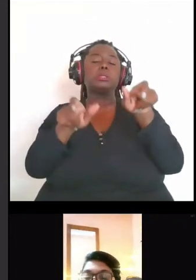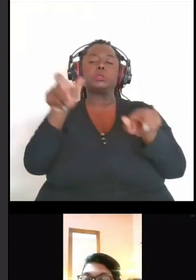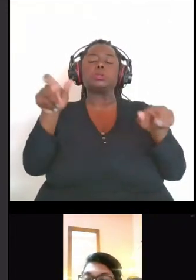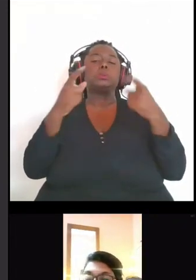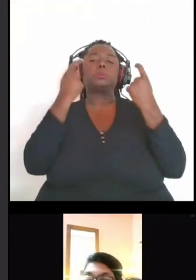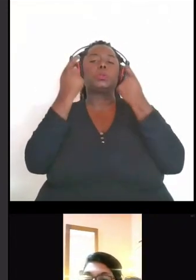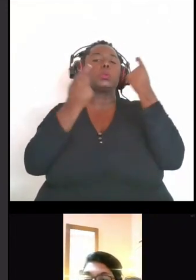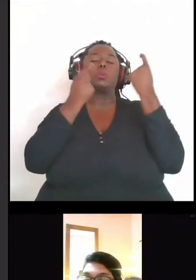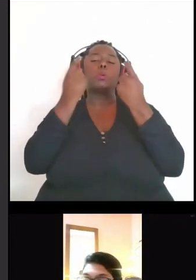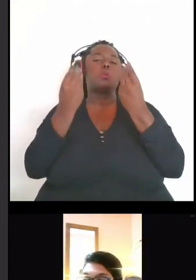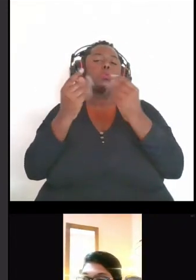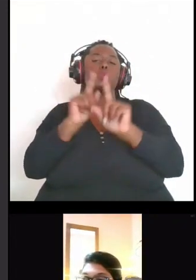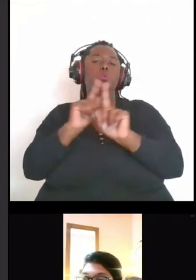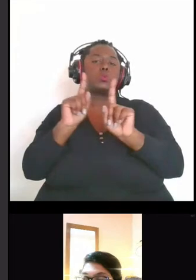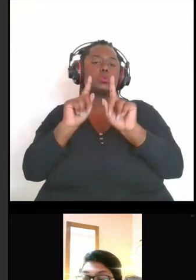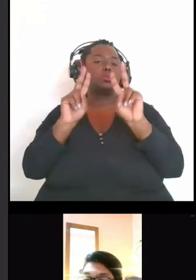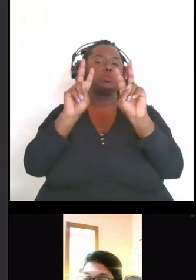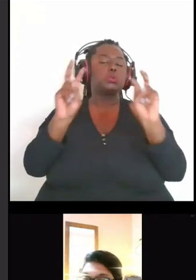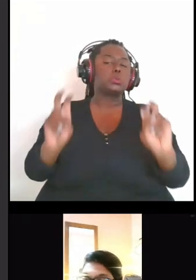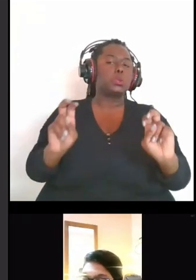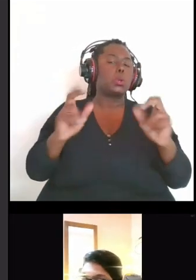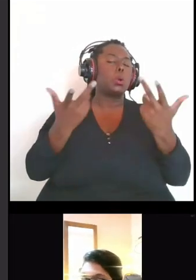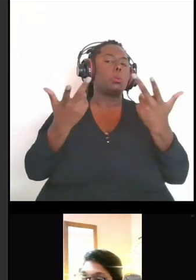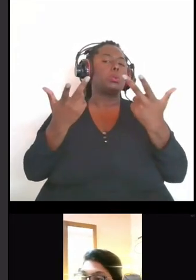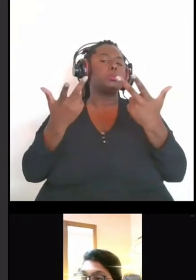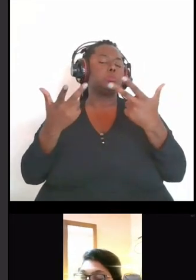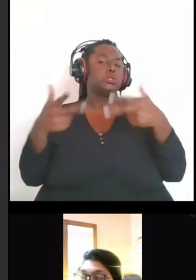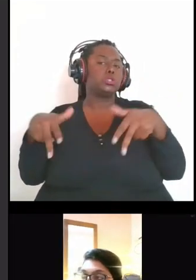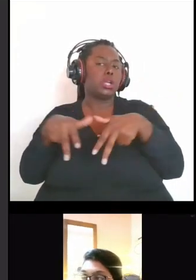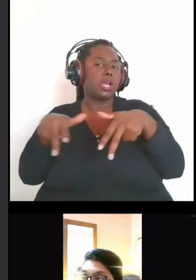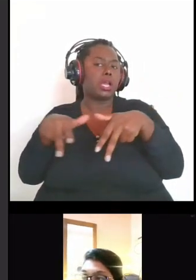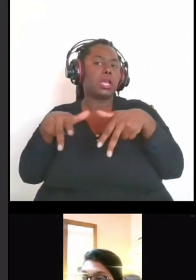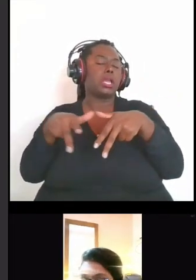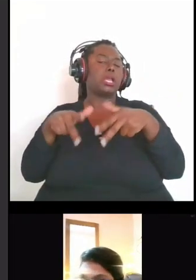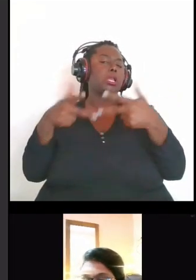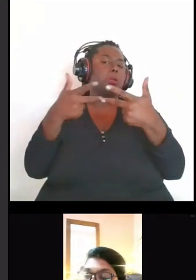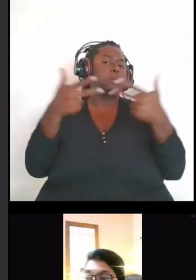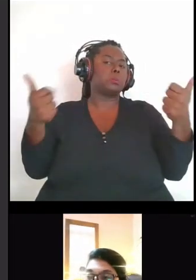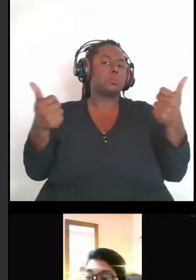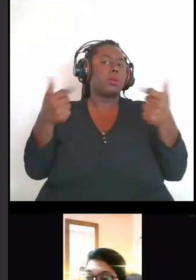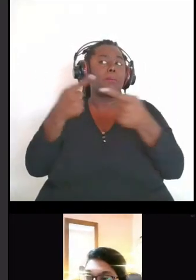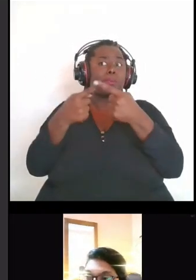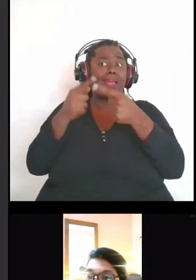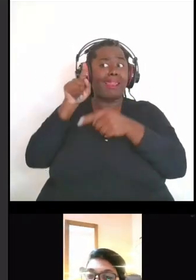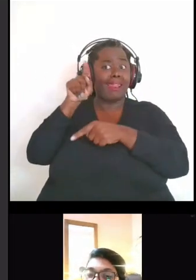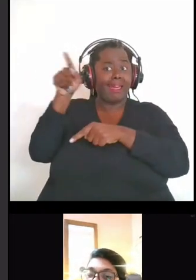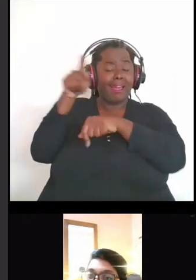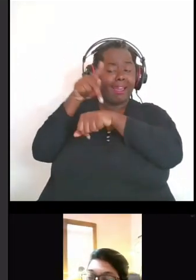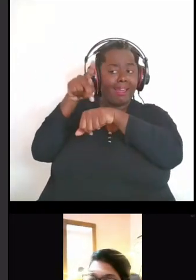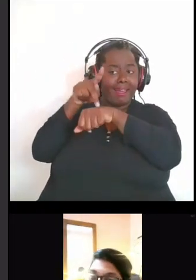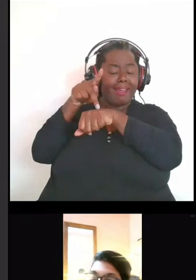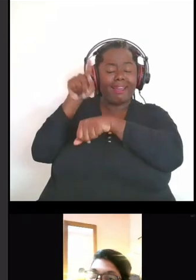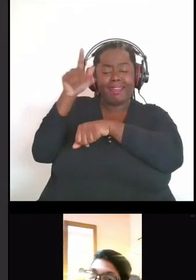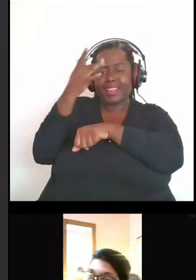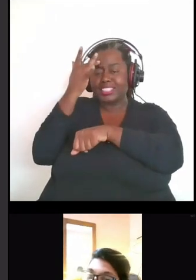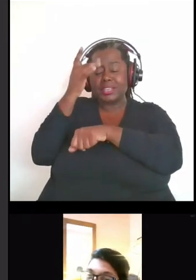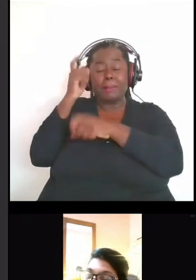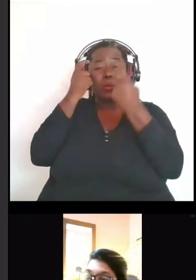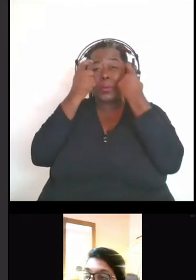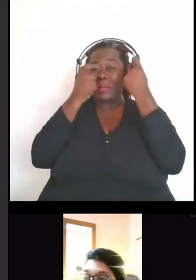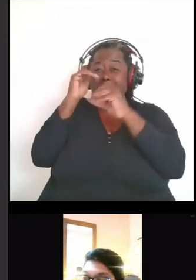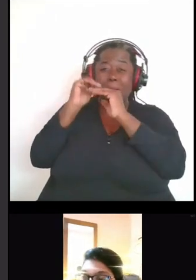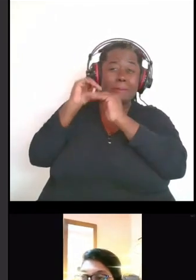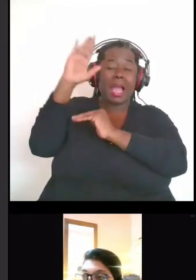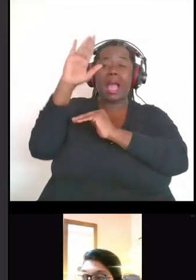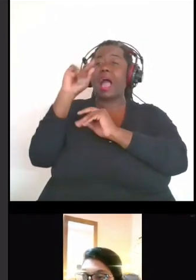food and for basic uh you know realities here so building a con context and spreading the